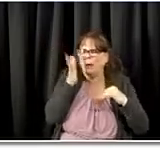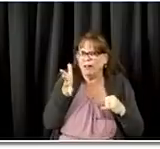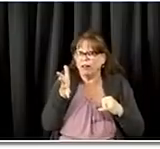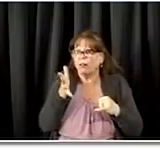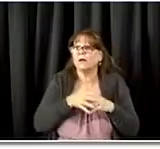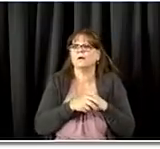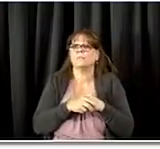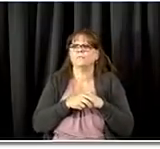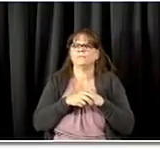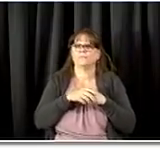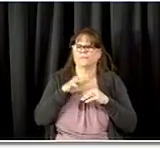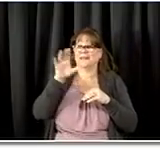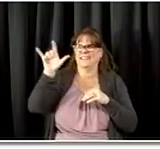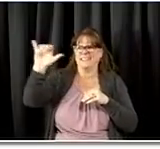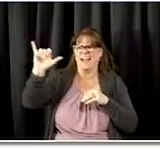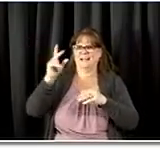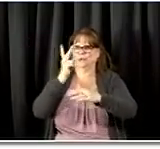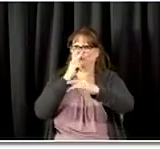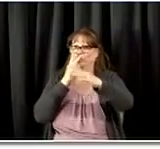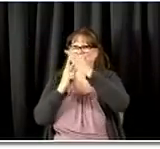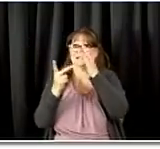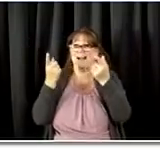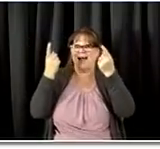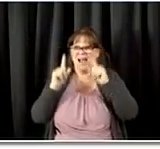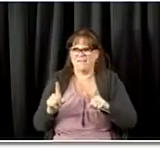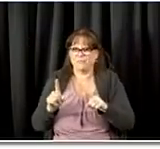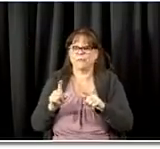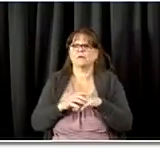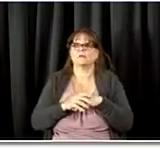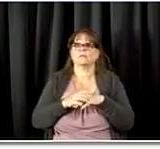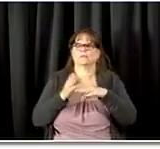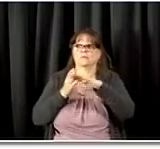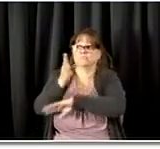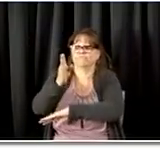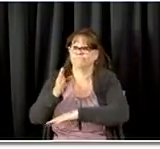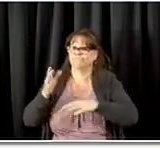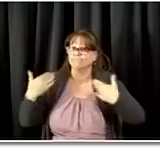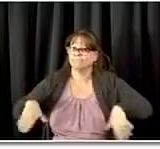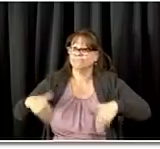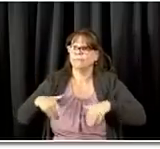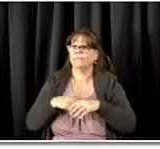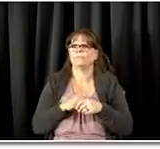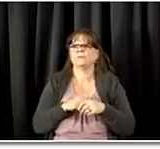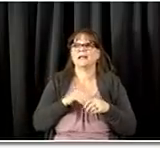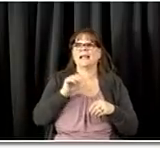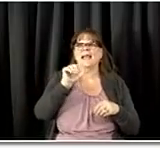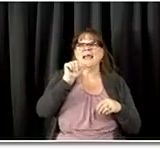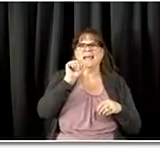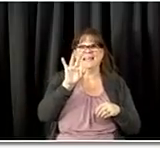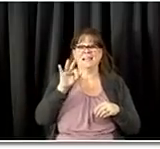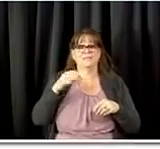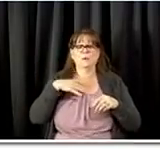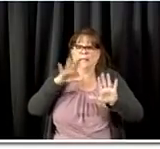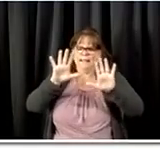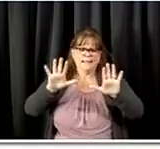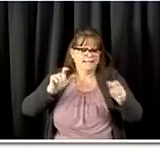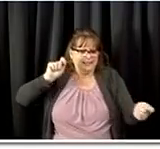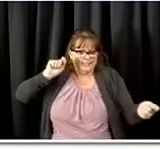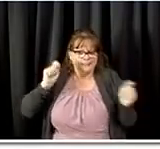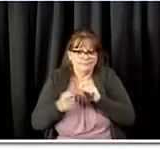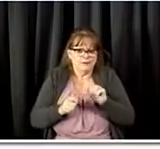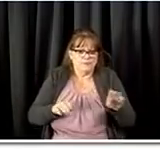do potentially exceed our hospital capacity in the state. Conversely, if we're able to increase the amount of transmission control in the state over the next couple